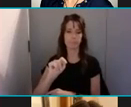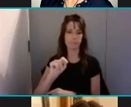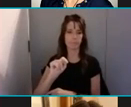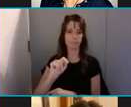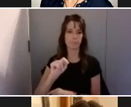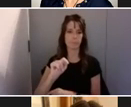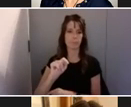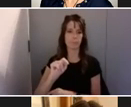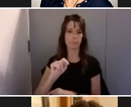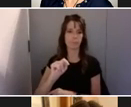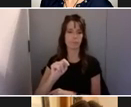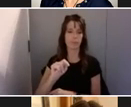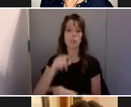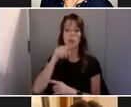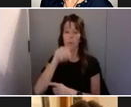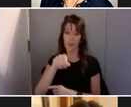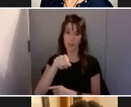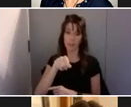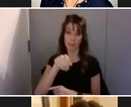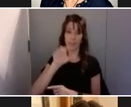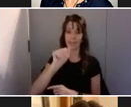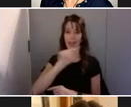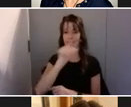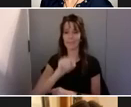currently the